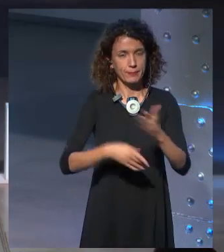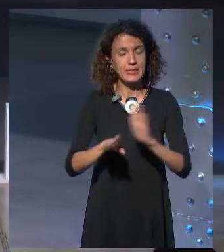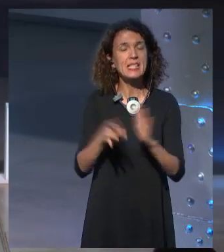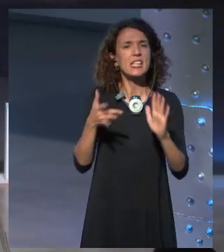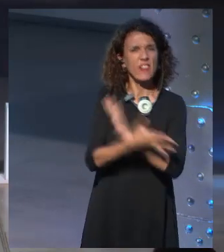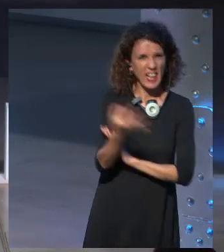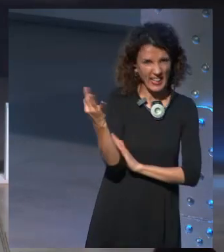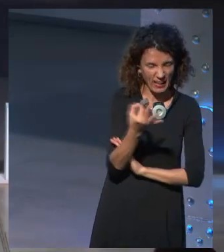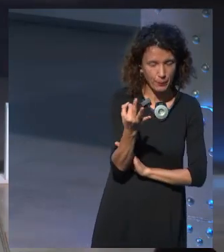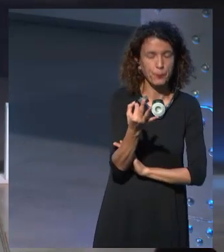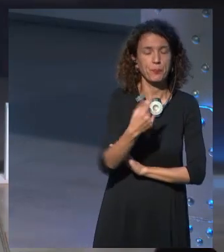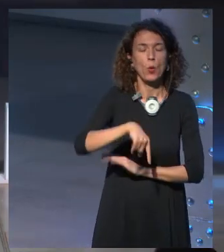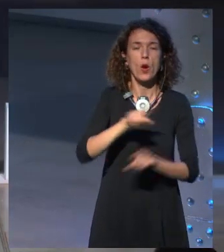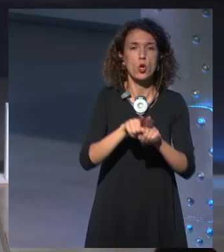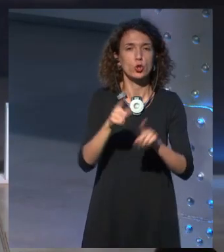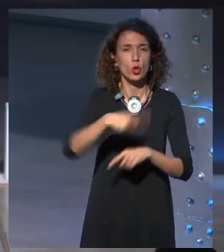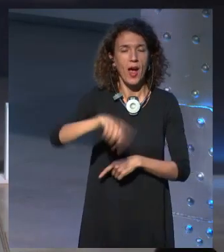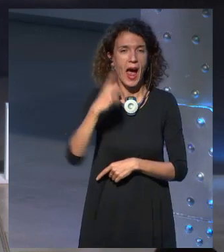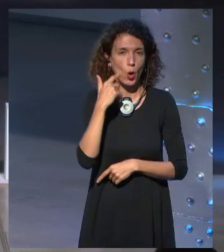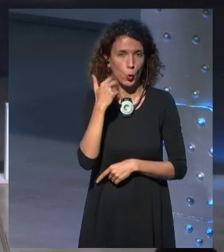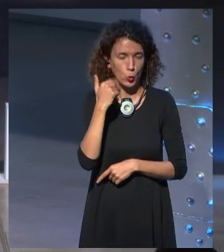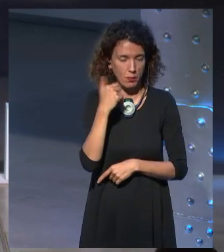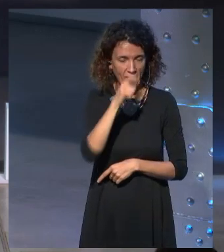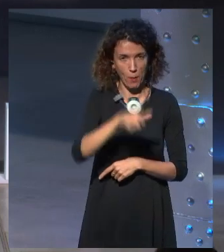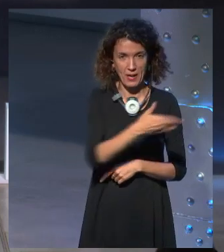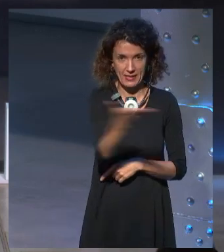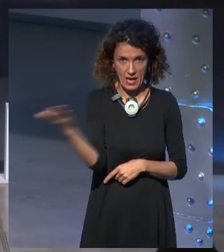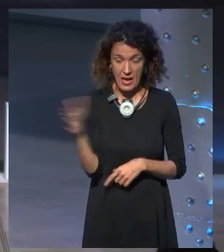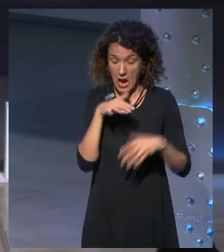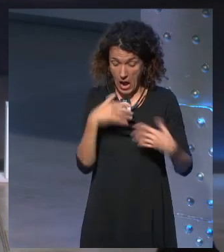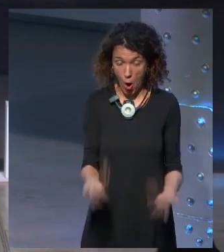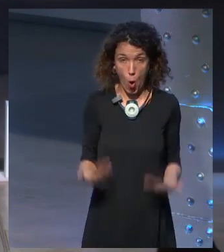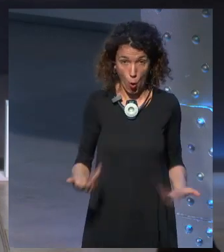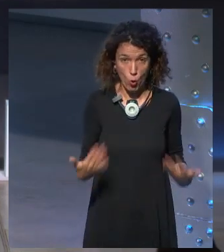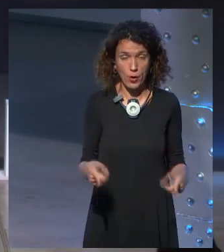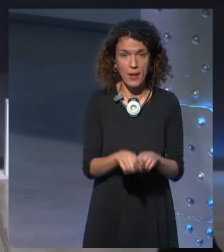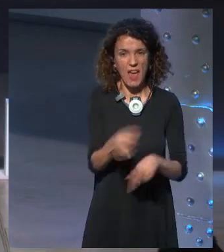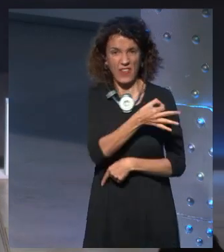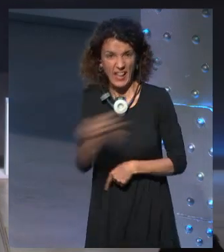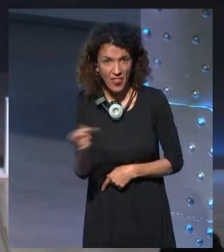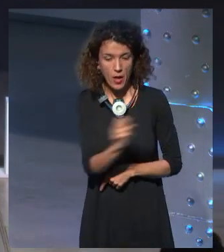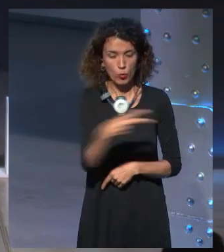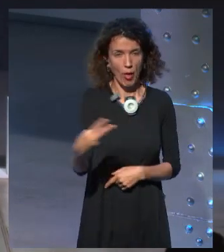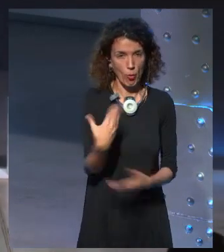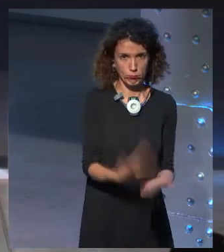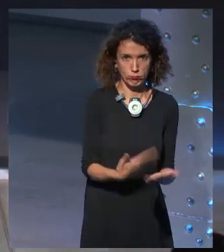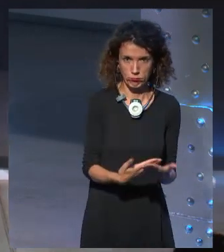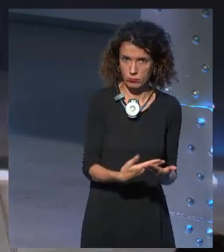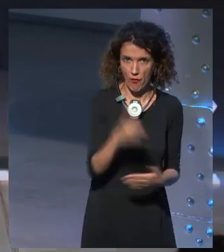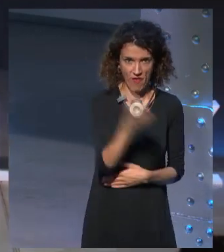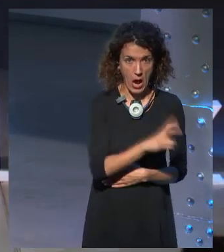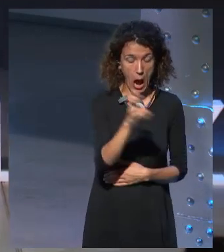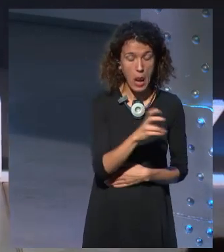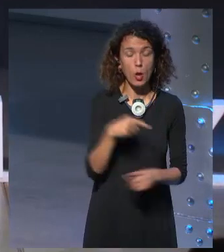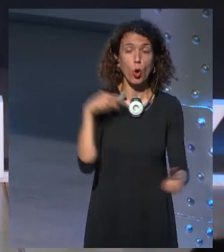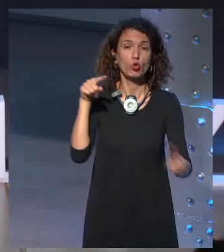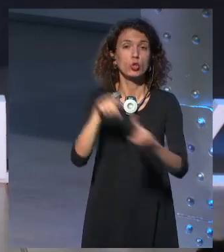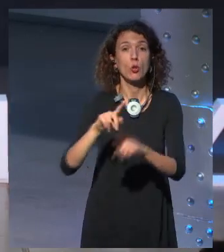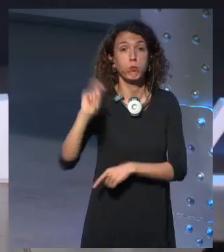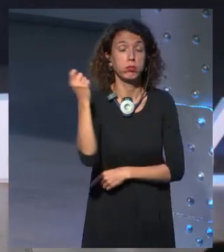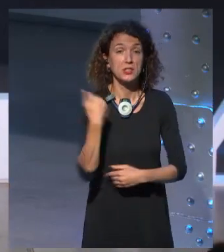myself. Just a minute. I mean that we are very accustomed into, for example, efficiency, results, etc. We